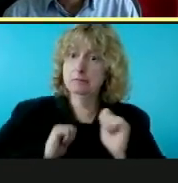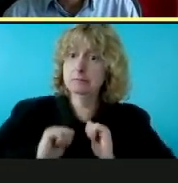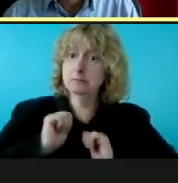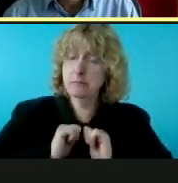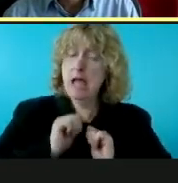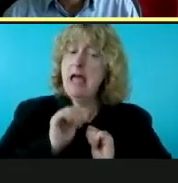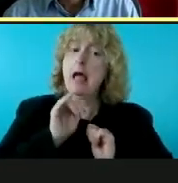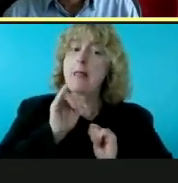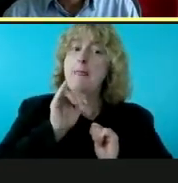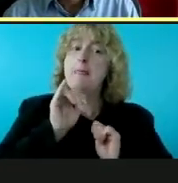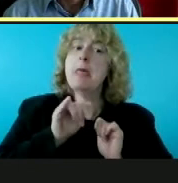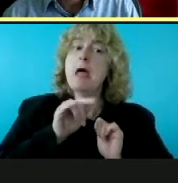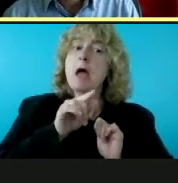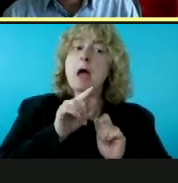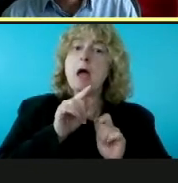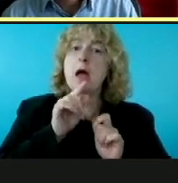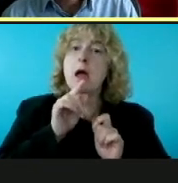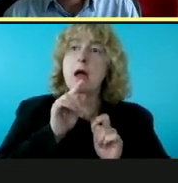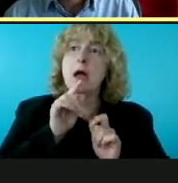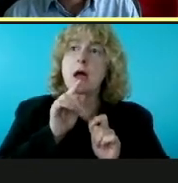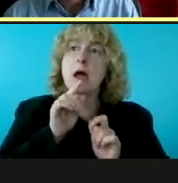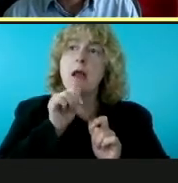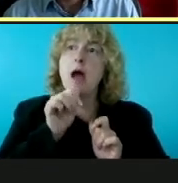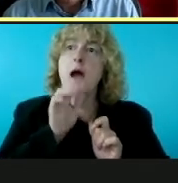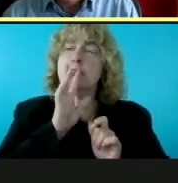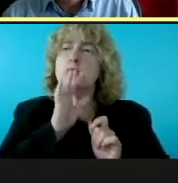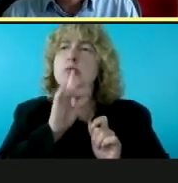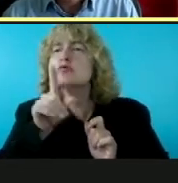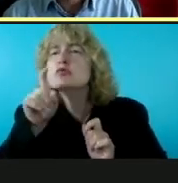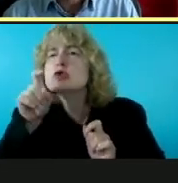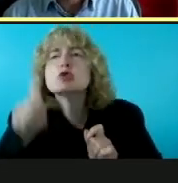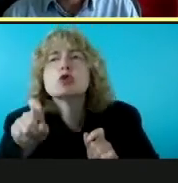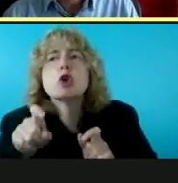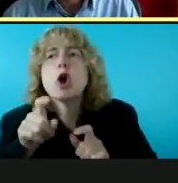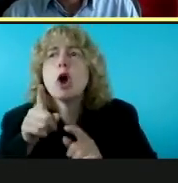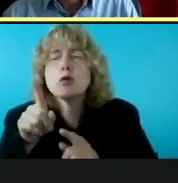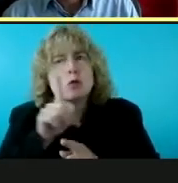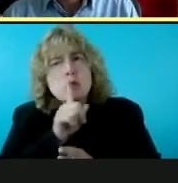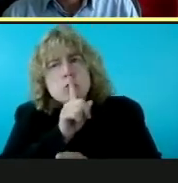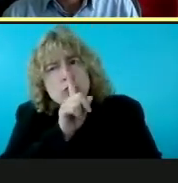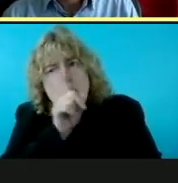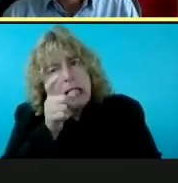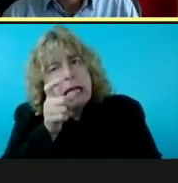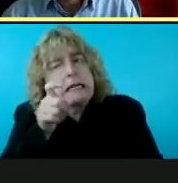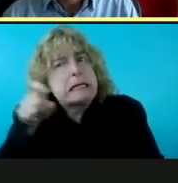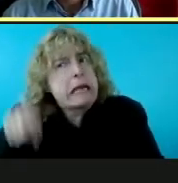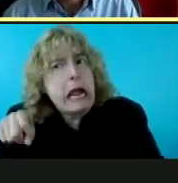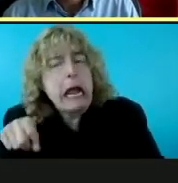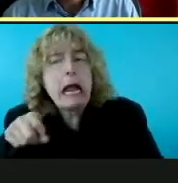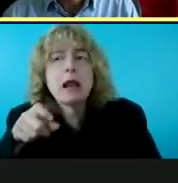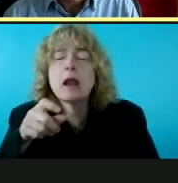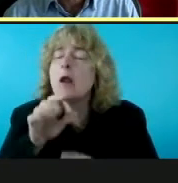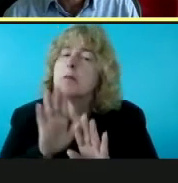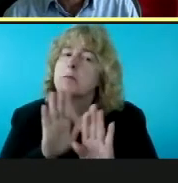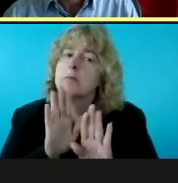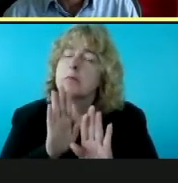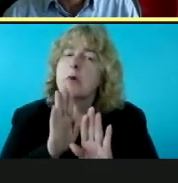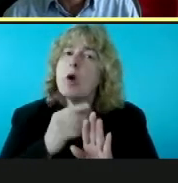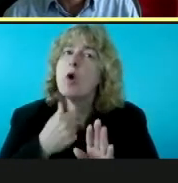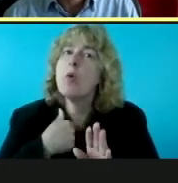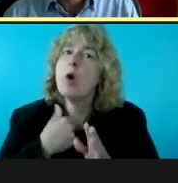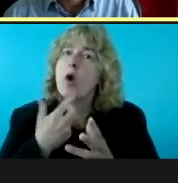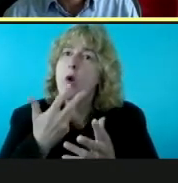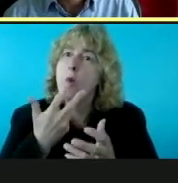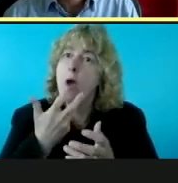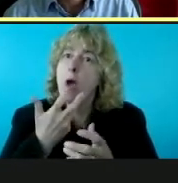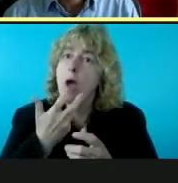immediately to you really need to get the vaccine or you should get the vaccine, we really want to reflect back the